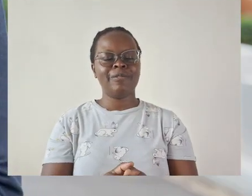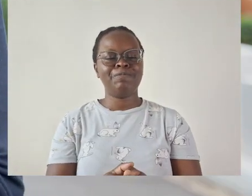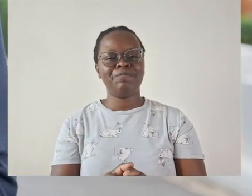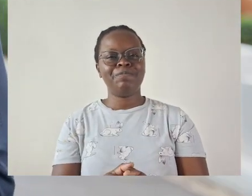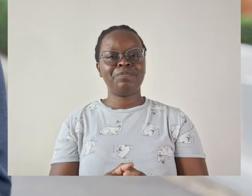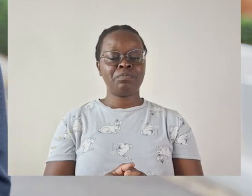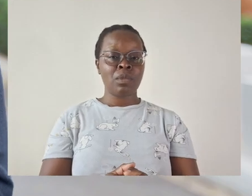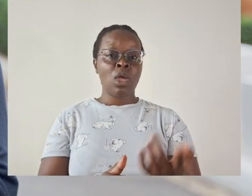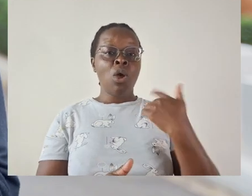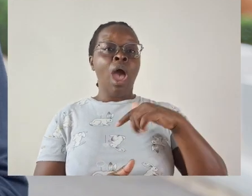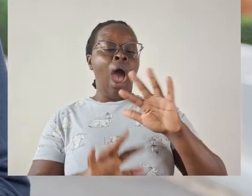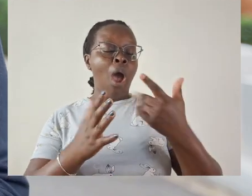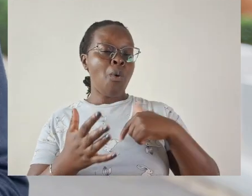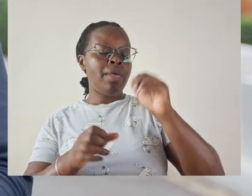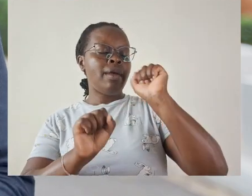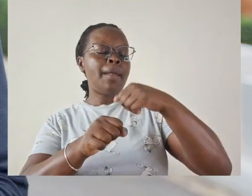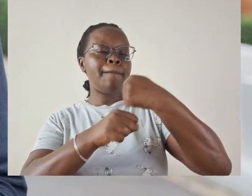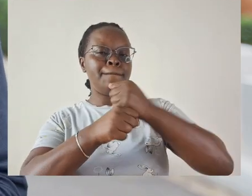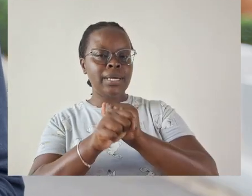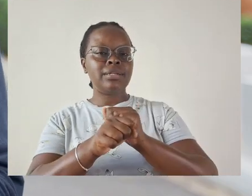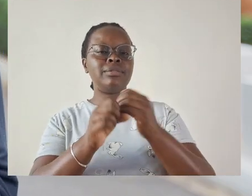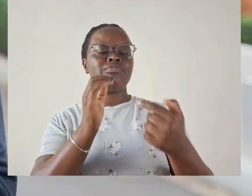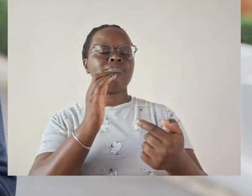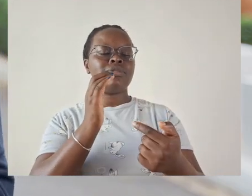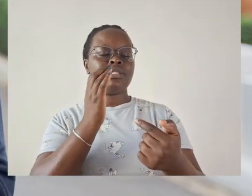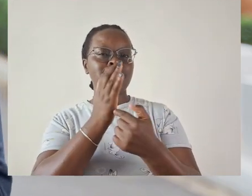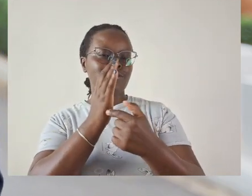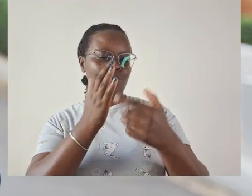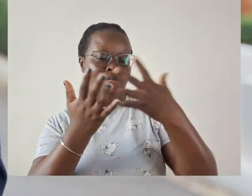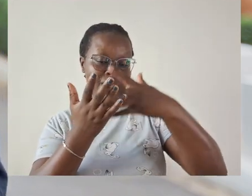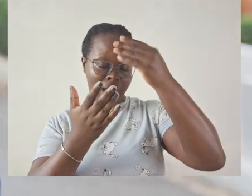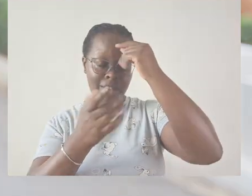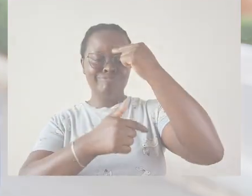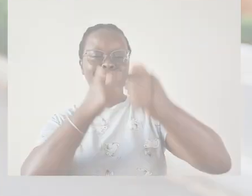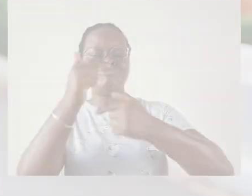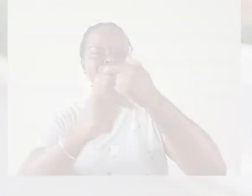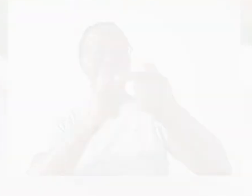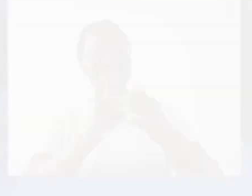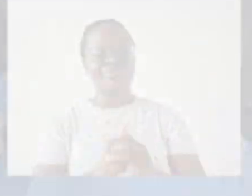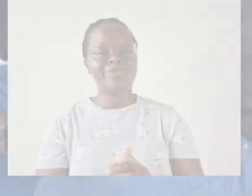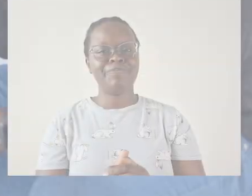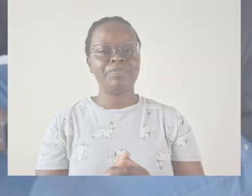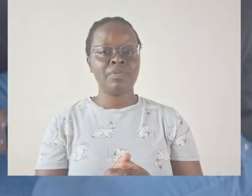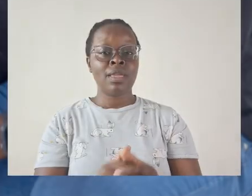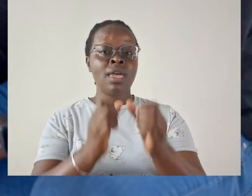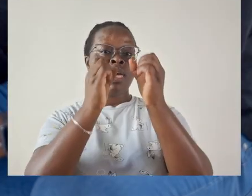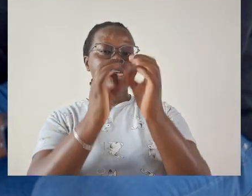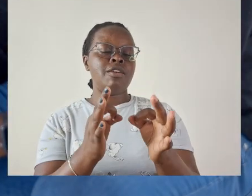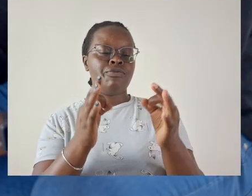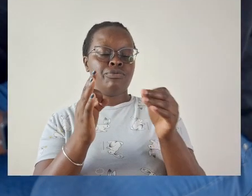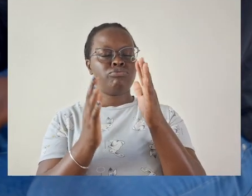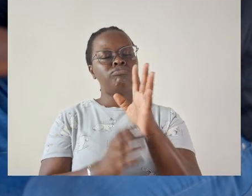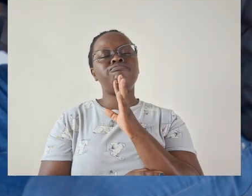role in making digital learning more inclusive, engaging, and learner-led, starting right at home. If you're speaking to someone